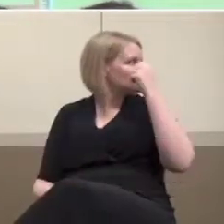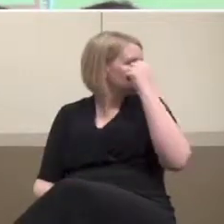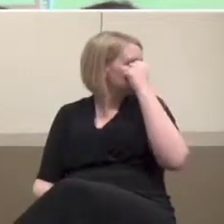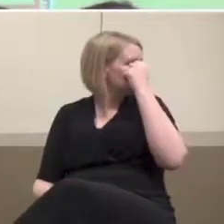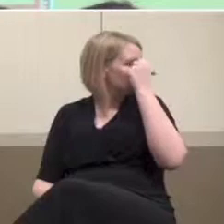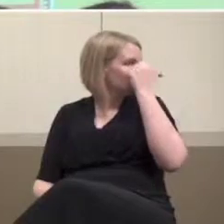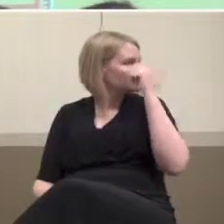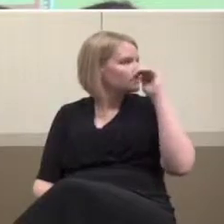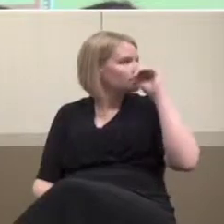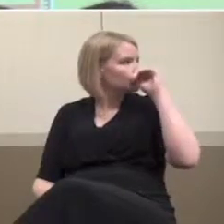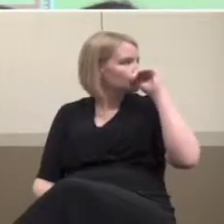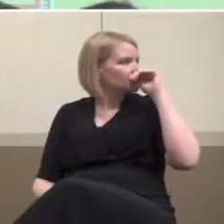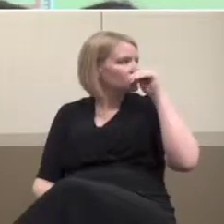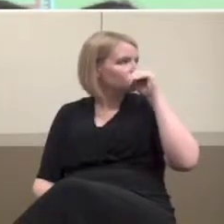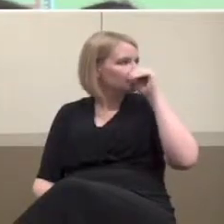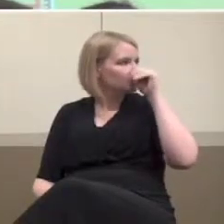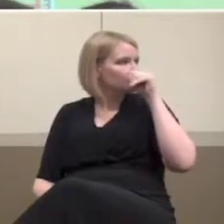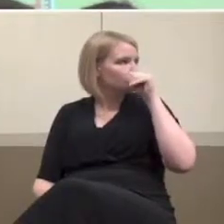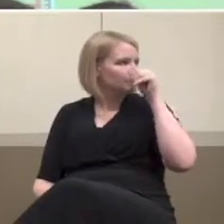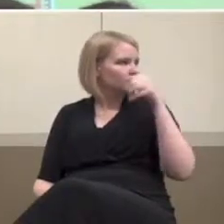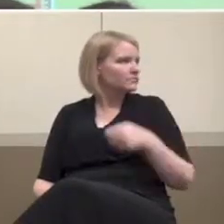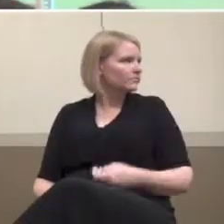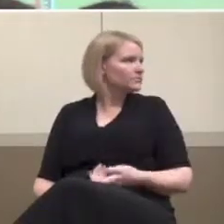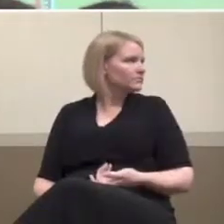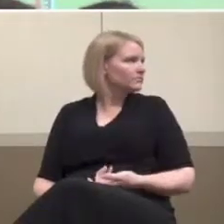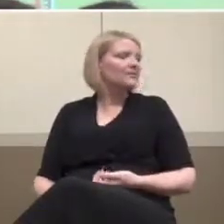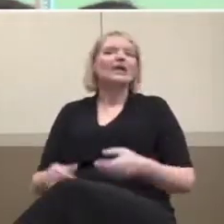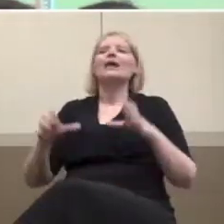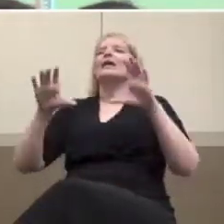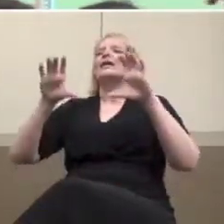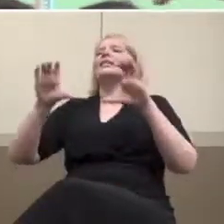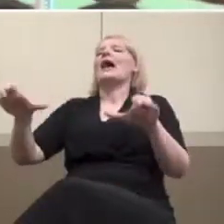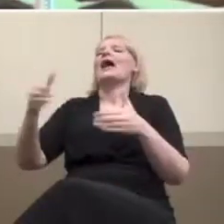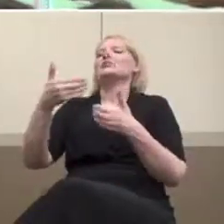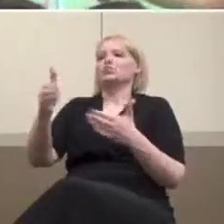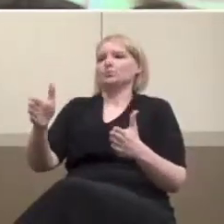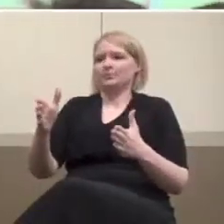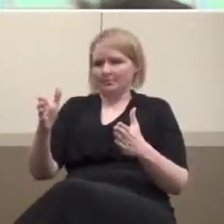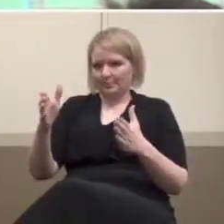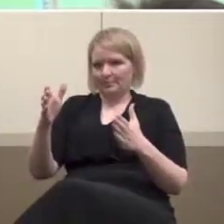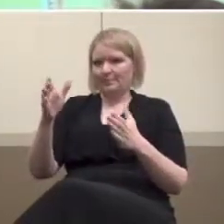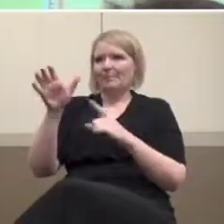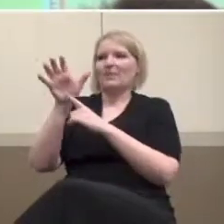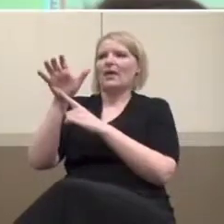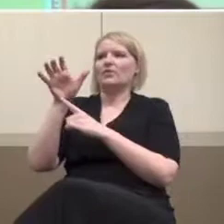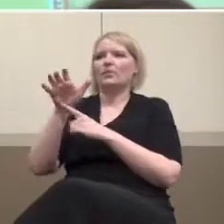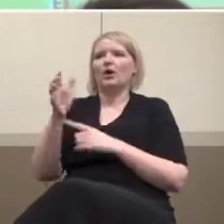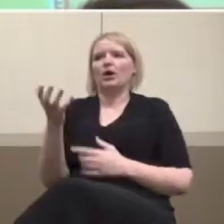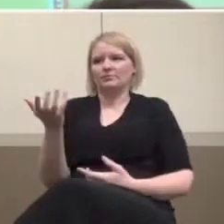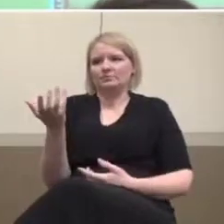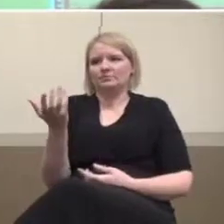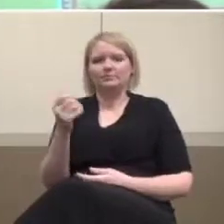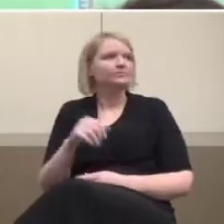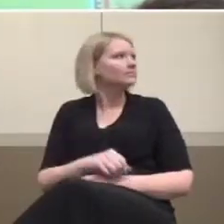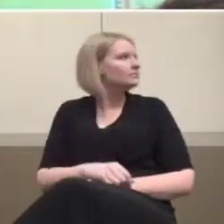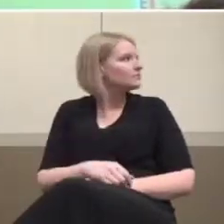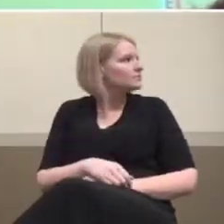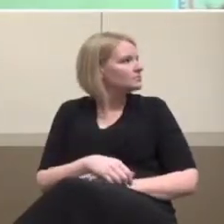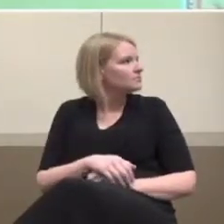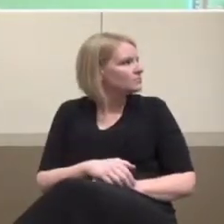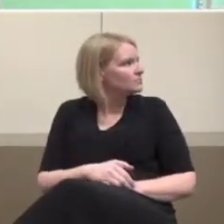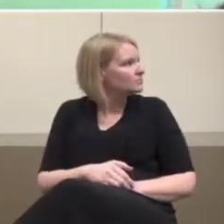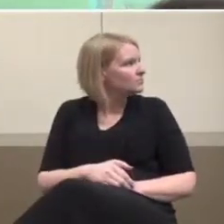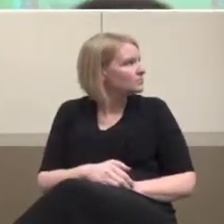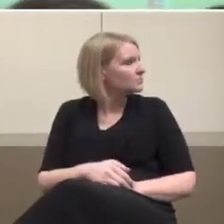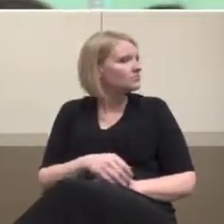did our classroom Panther Paw. So this is just a sheet of paper, I think I have. It might be in that